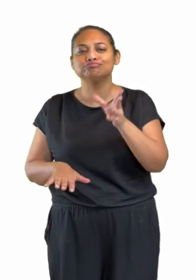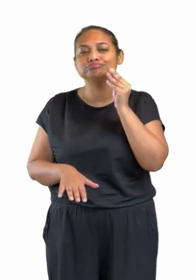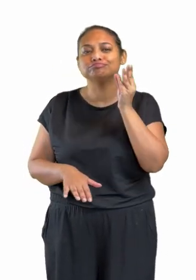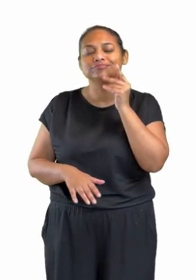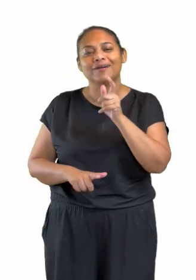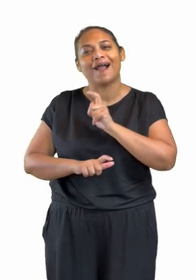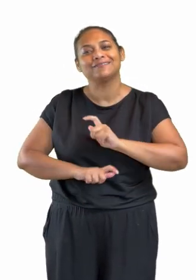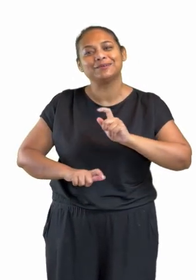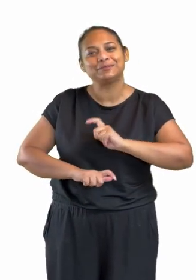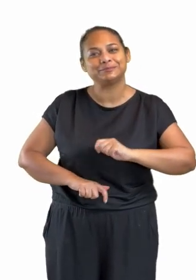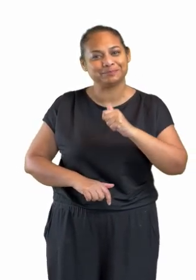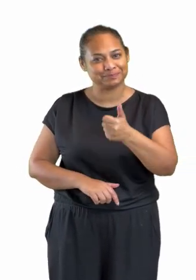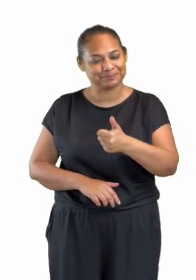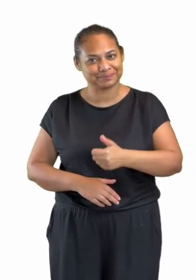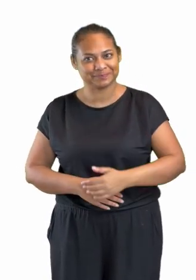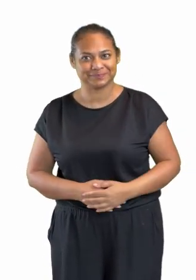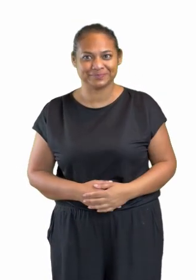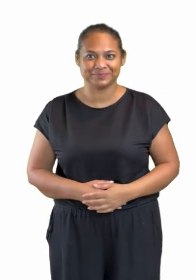to.